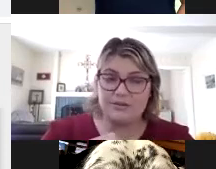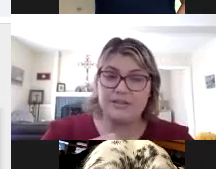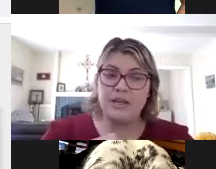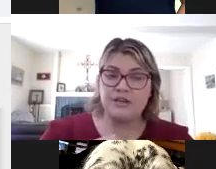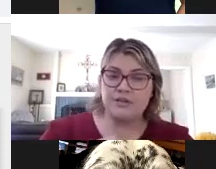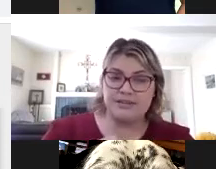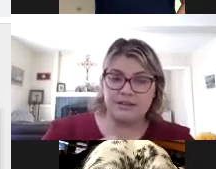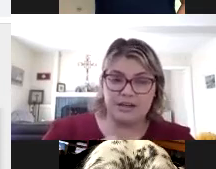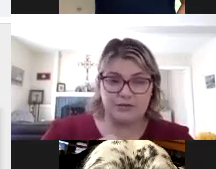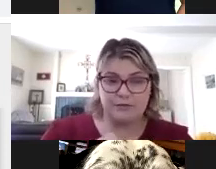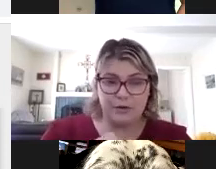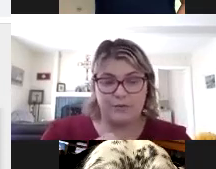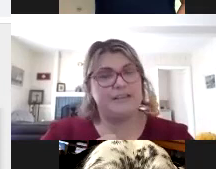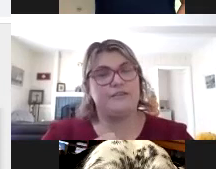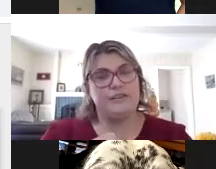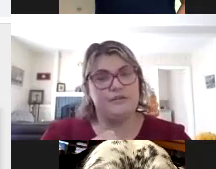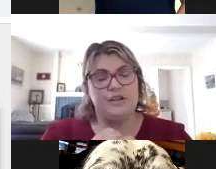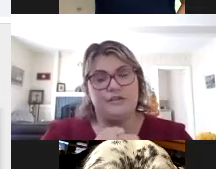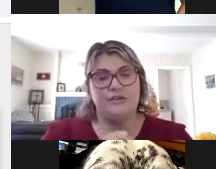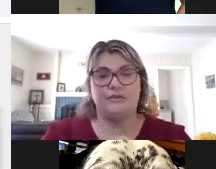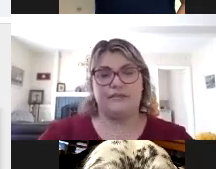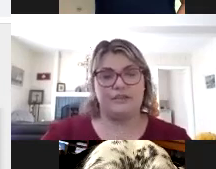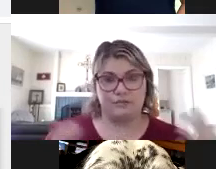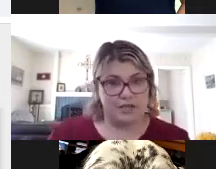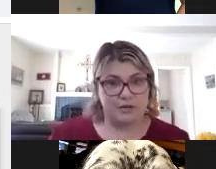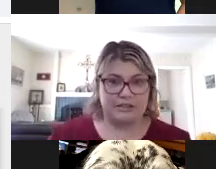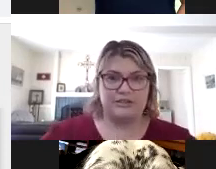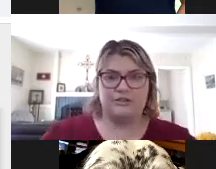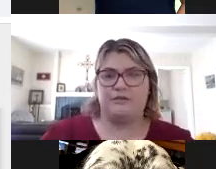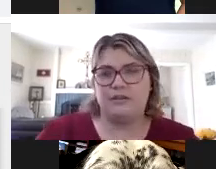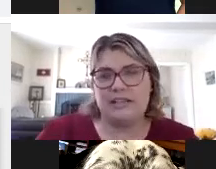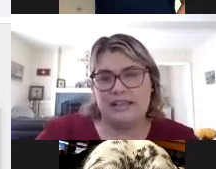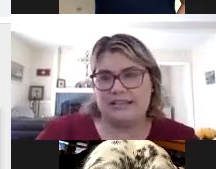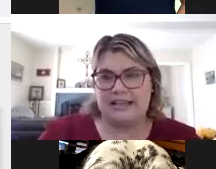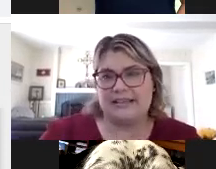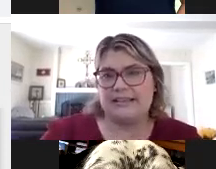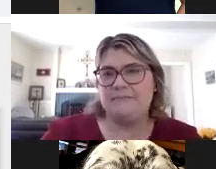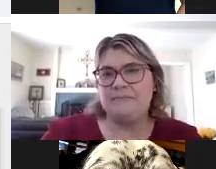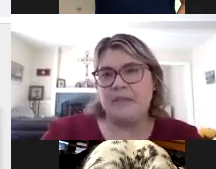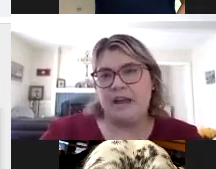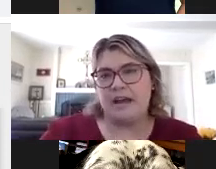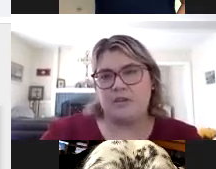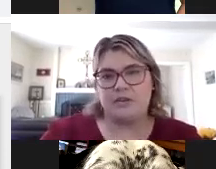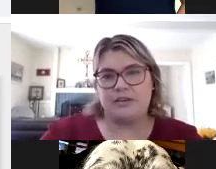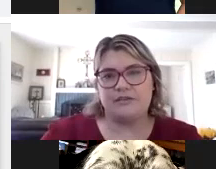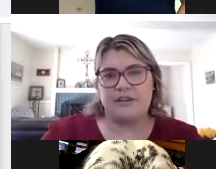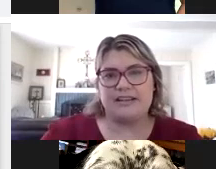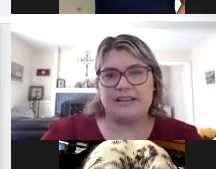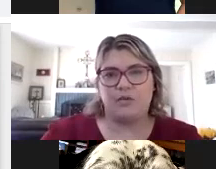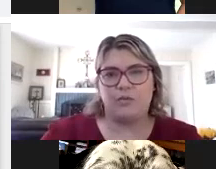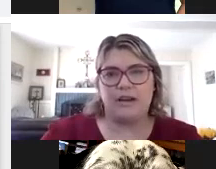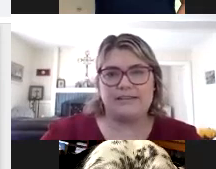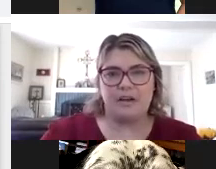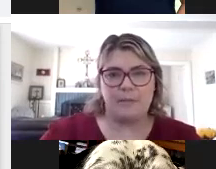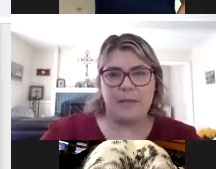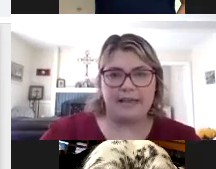2 years. So as long as you vote once every 2 years, you don't have to re-register to vote in Texas. You can also find